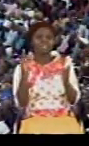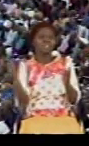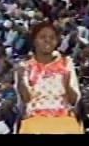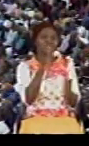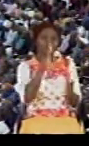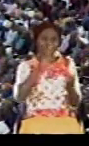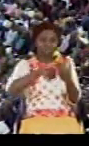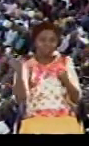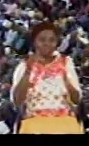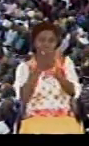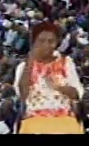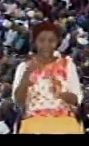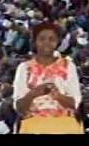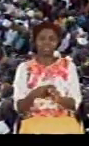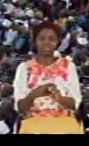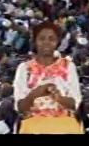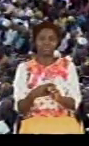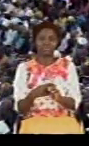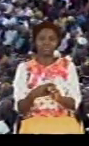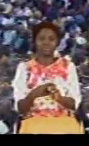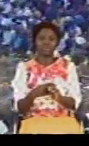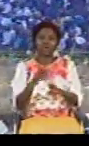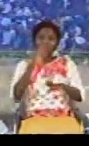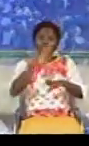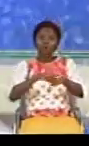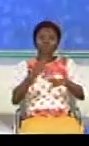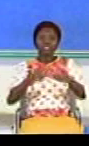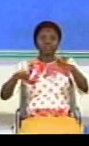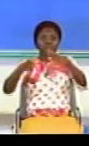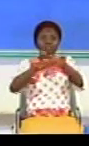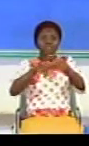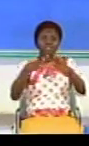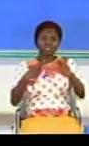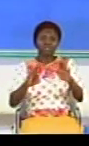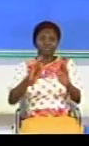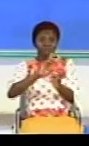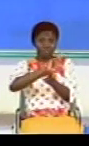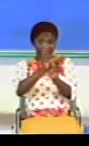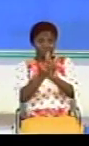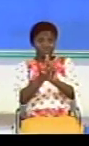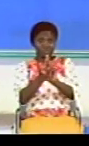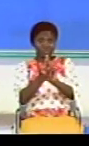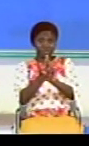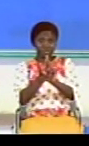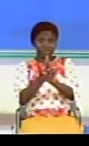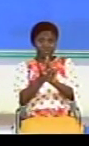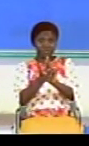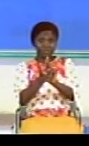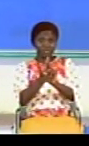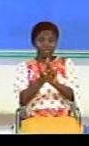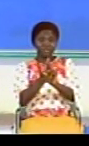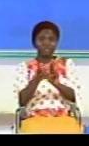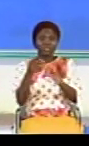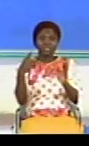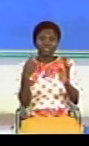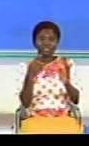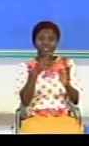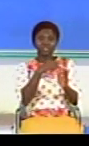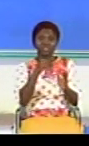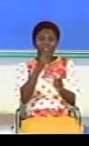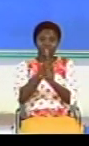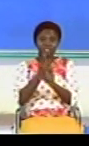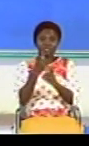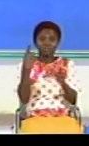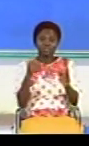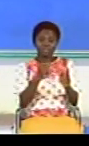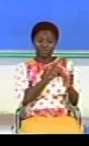Amen. On the basis of repentance, look at this. Receive, I pray you, the law from his mouth. Lay up his word